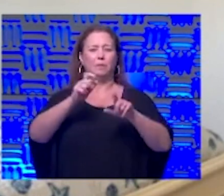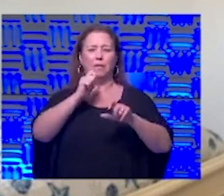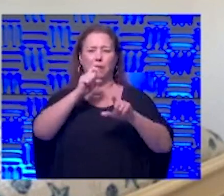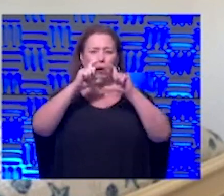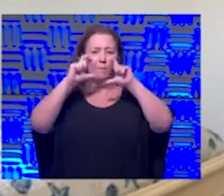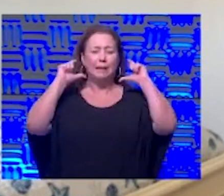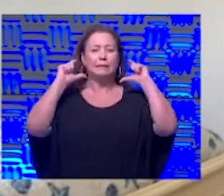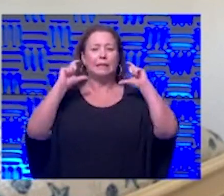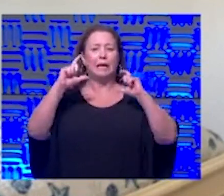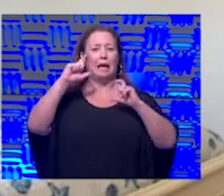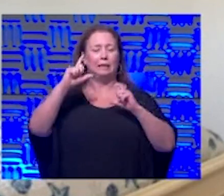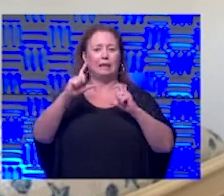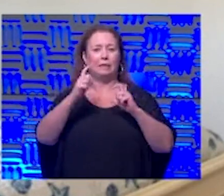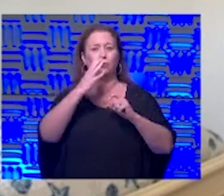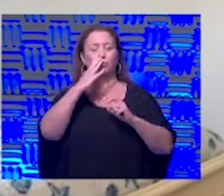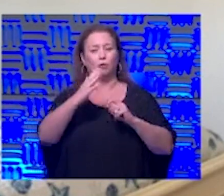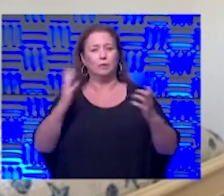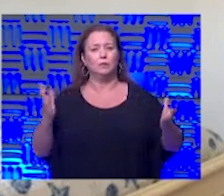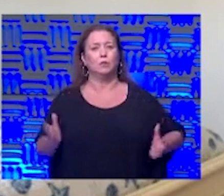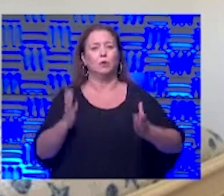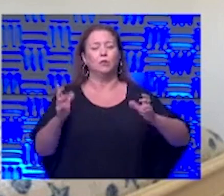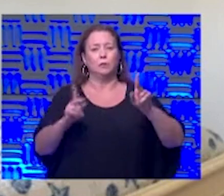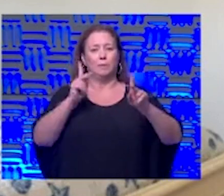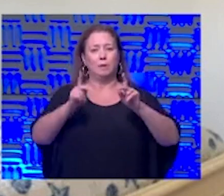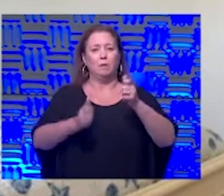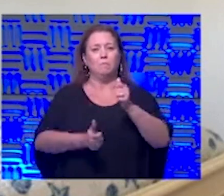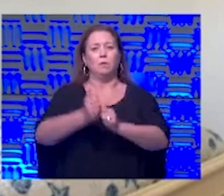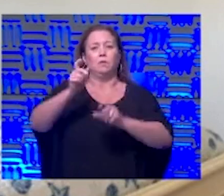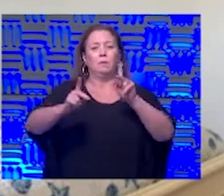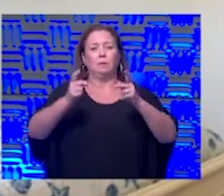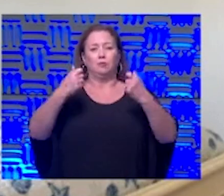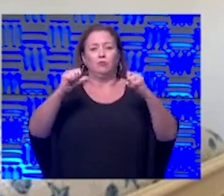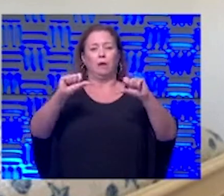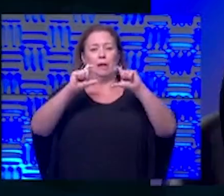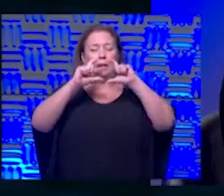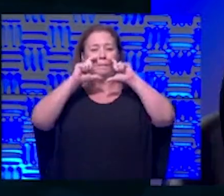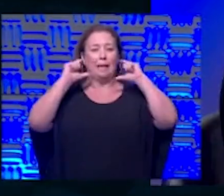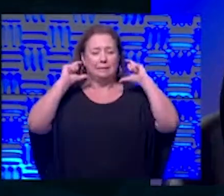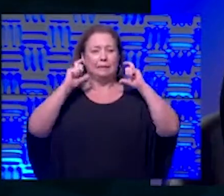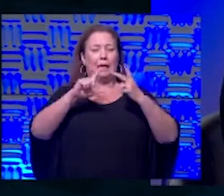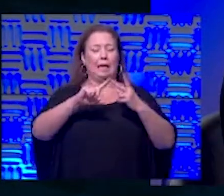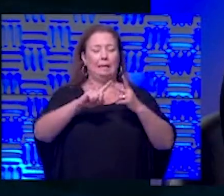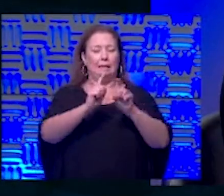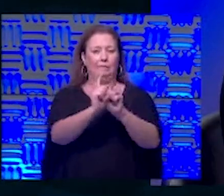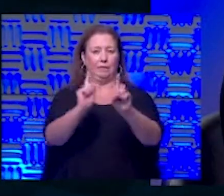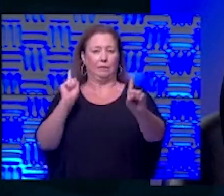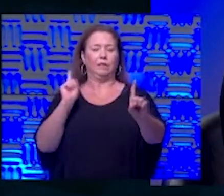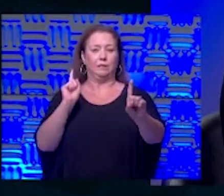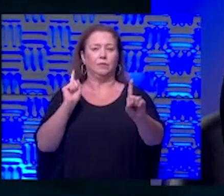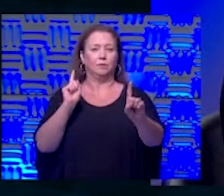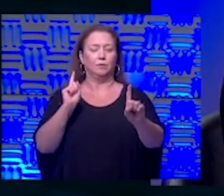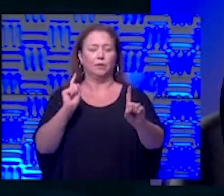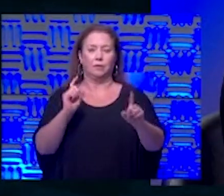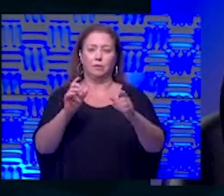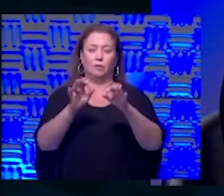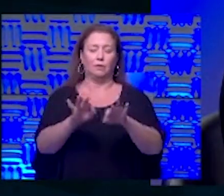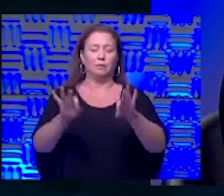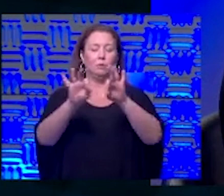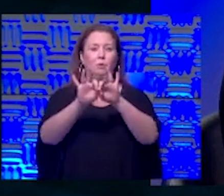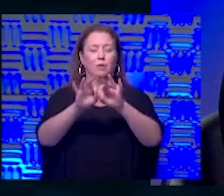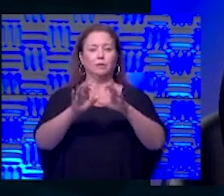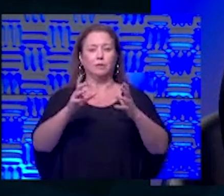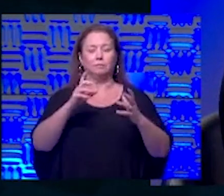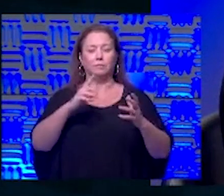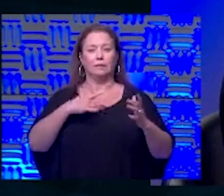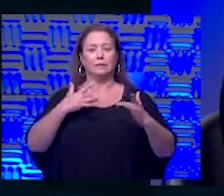mask. So I think that is very good and encouraging. Most people did try to maintain physical distance as well. And that's very encouraging. I think